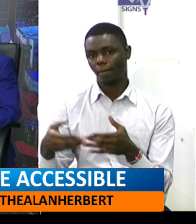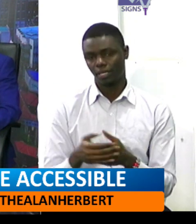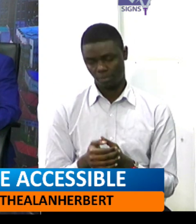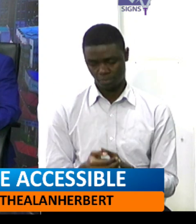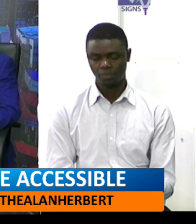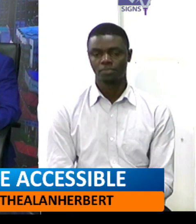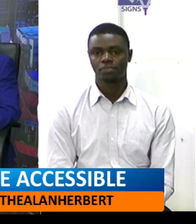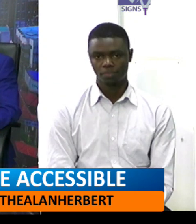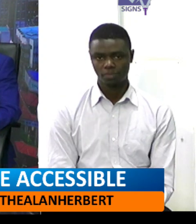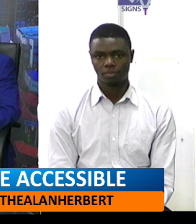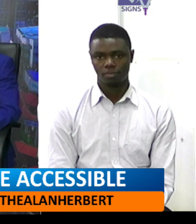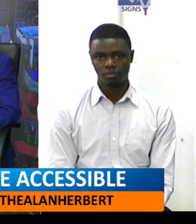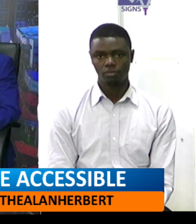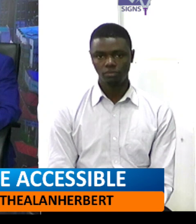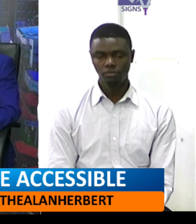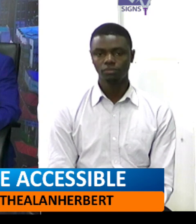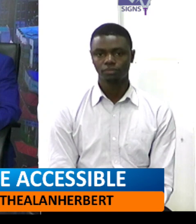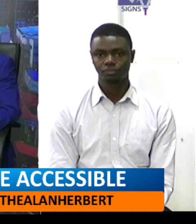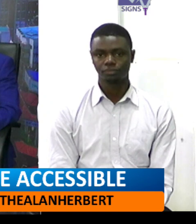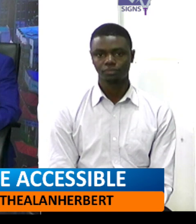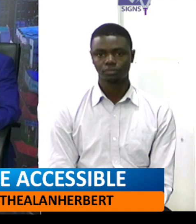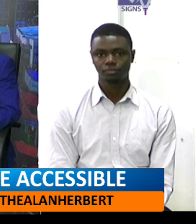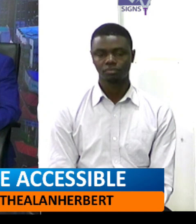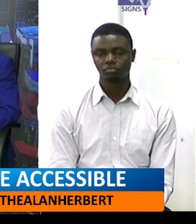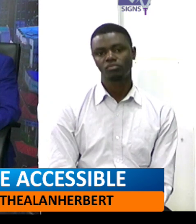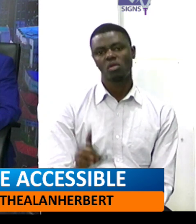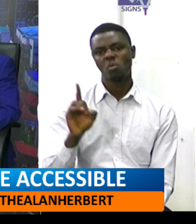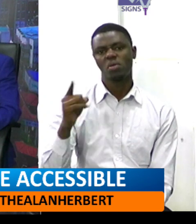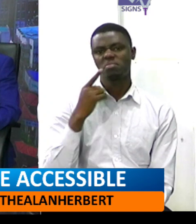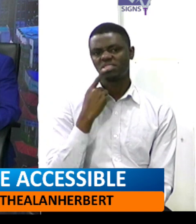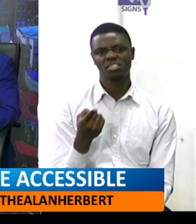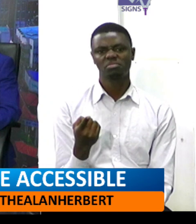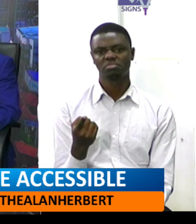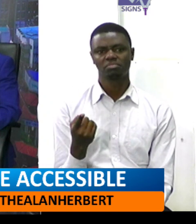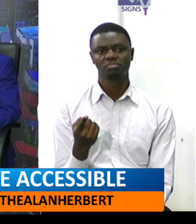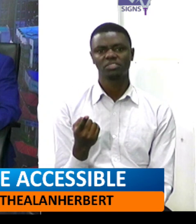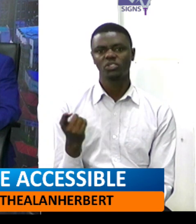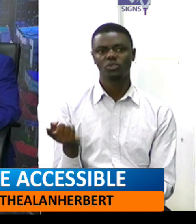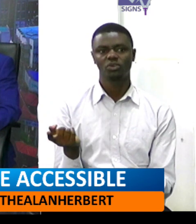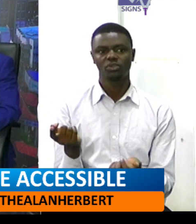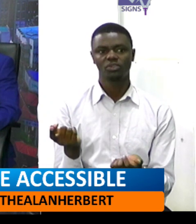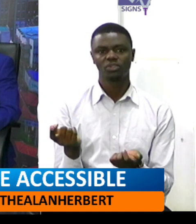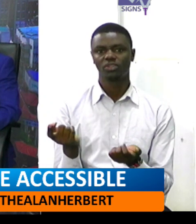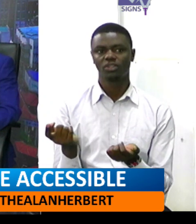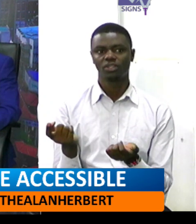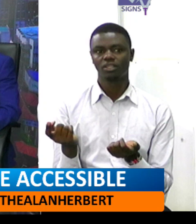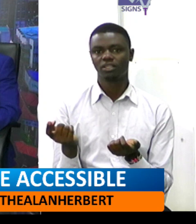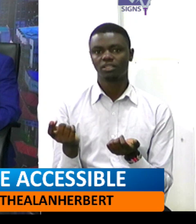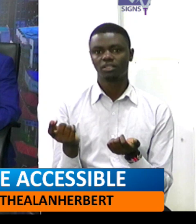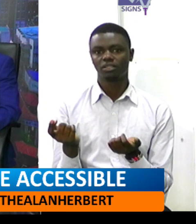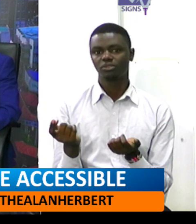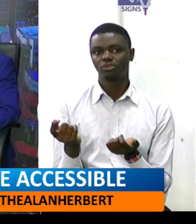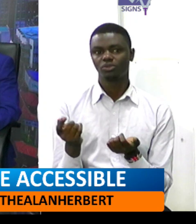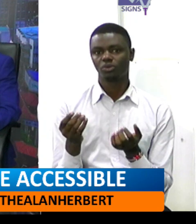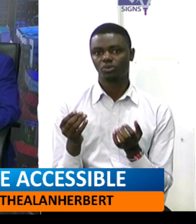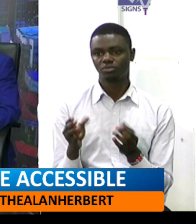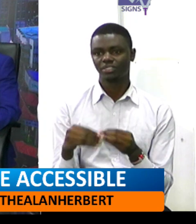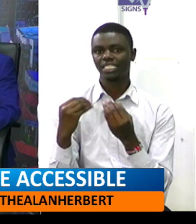Yes. Okay. One would say then, why don't you just collapse all these funds and give it to a